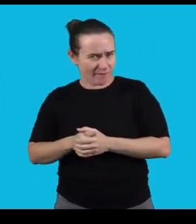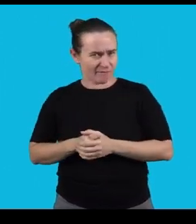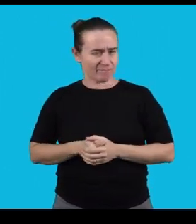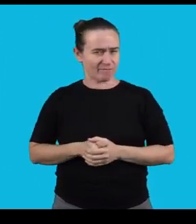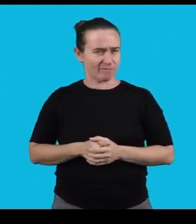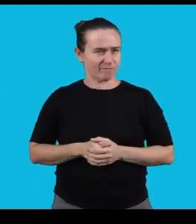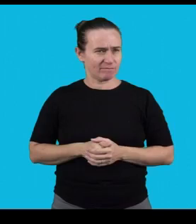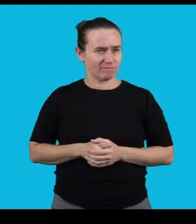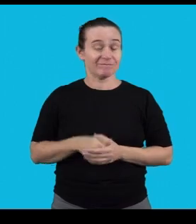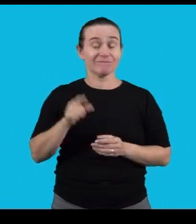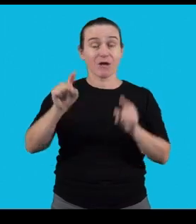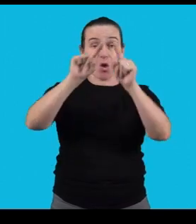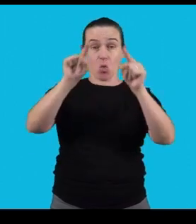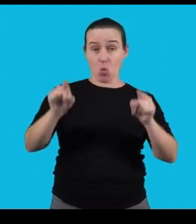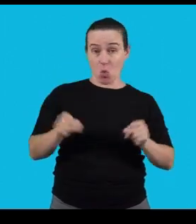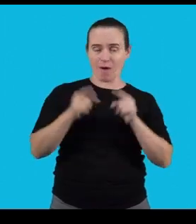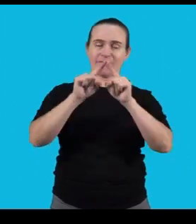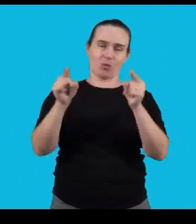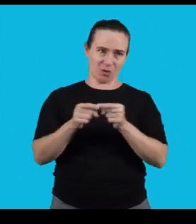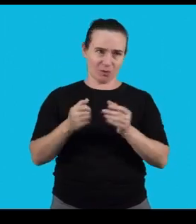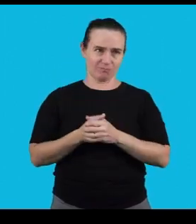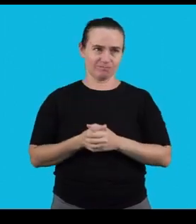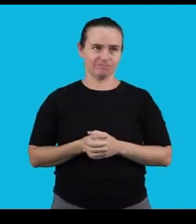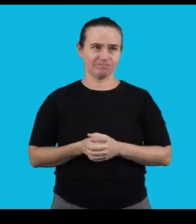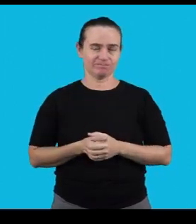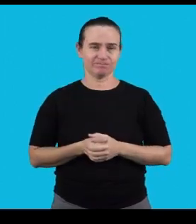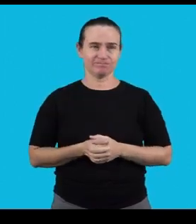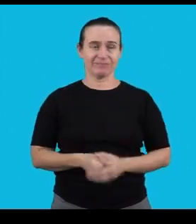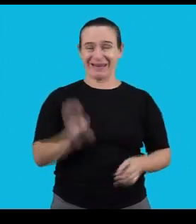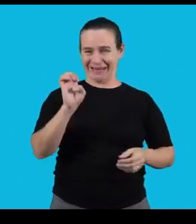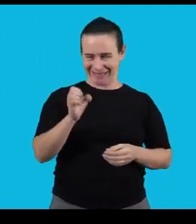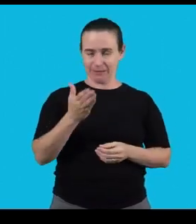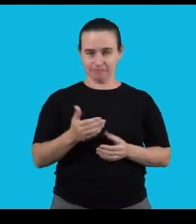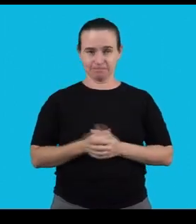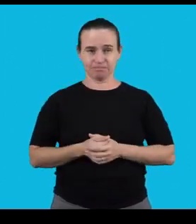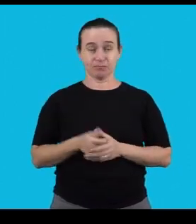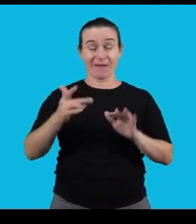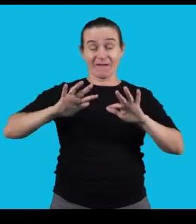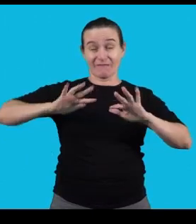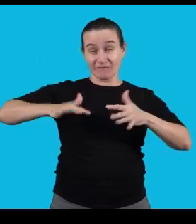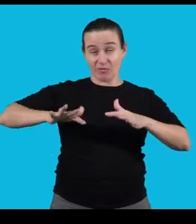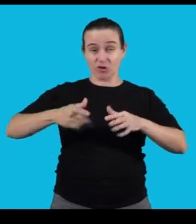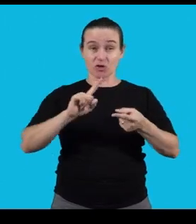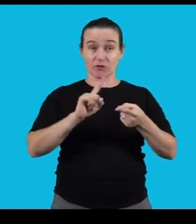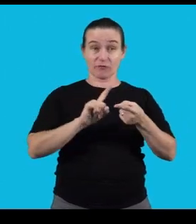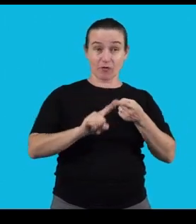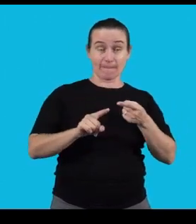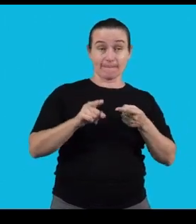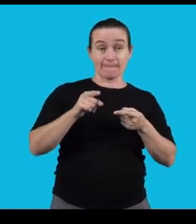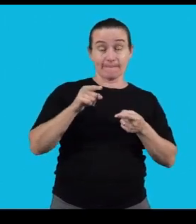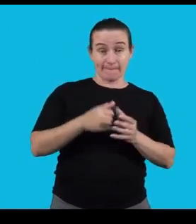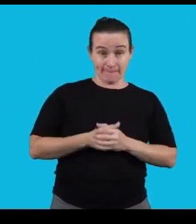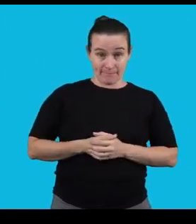waves from the middle ear? And the part there is E, which is oval window. Remember, vibrations will